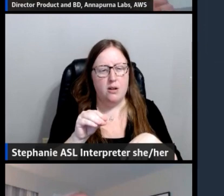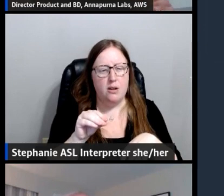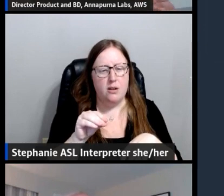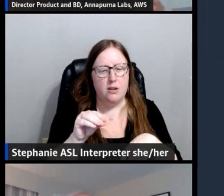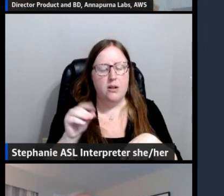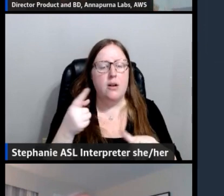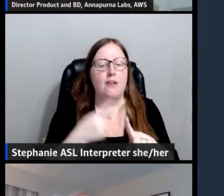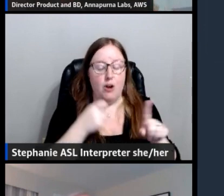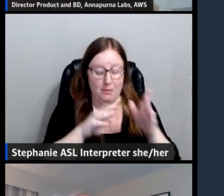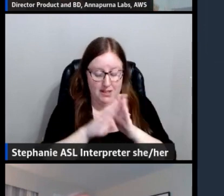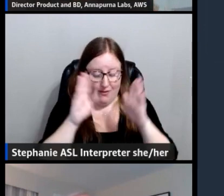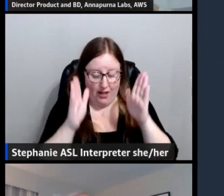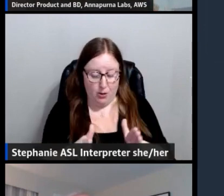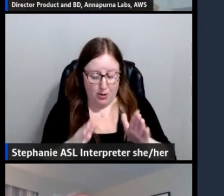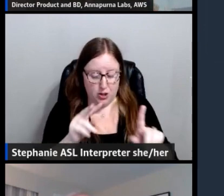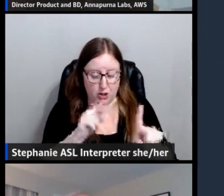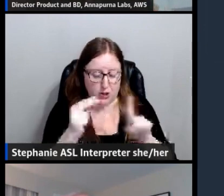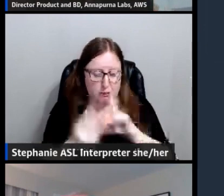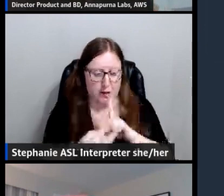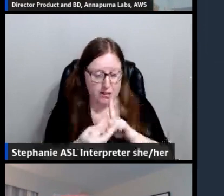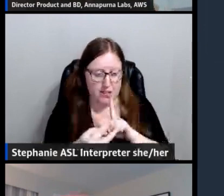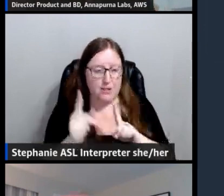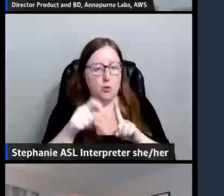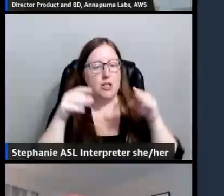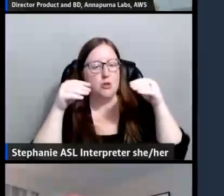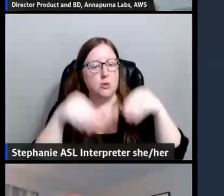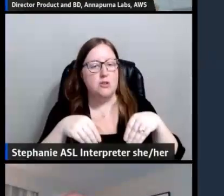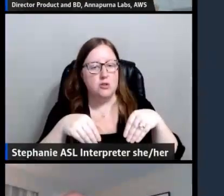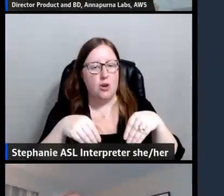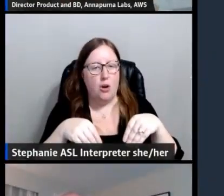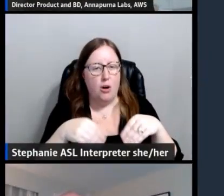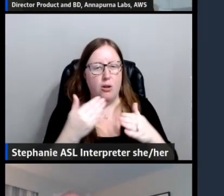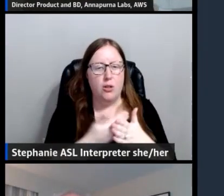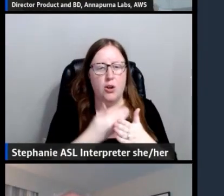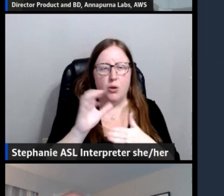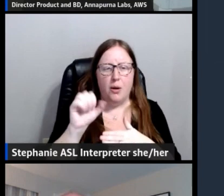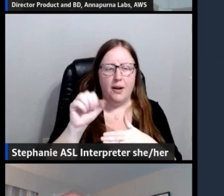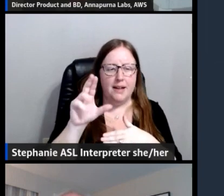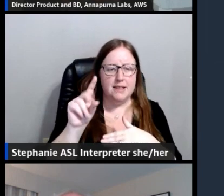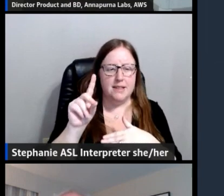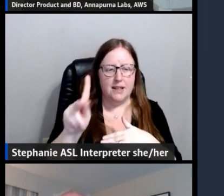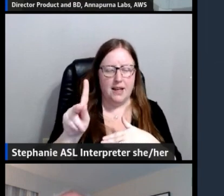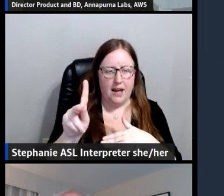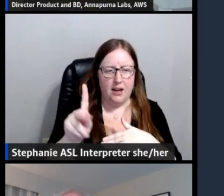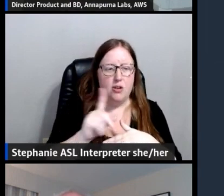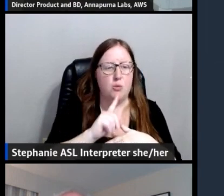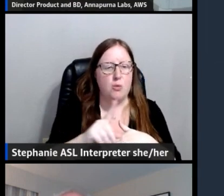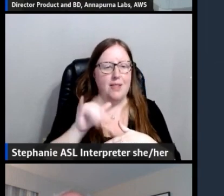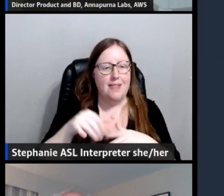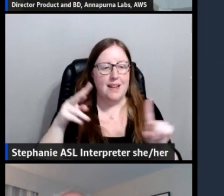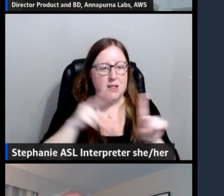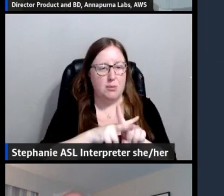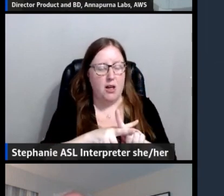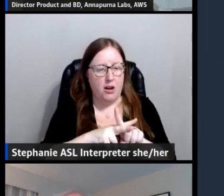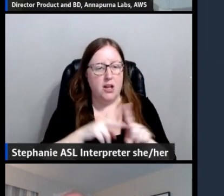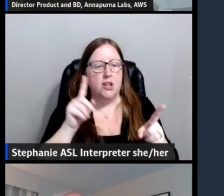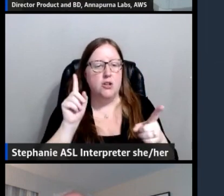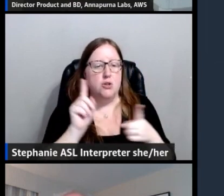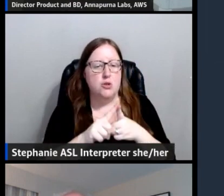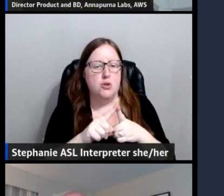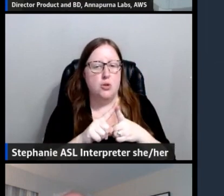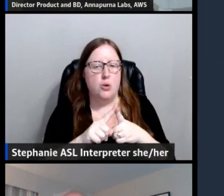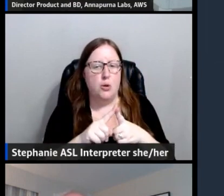from a developer perspective, they need to install our Neuron SDK. It's basically a plugin into